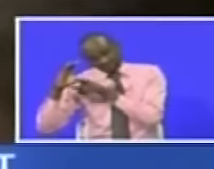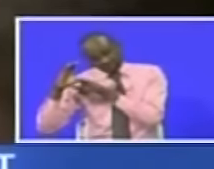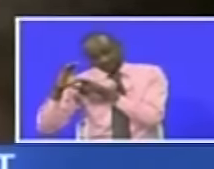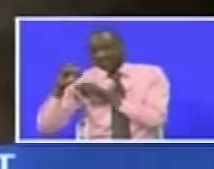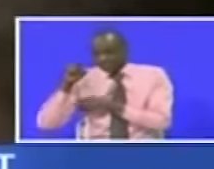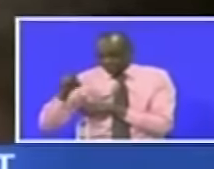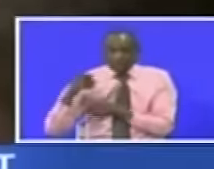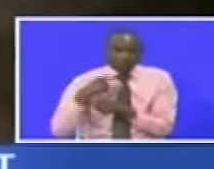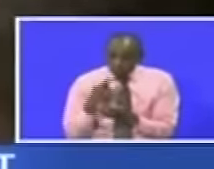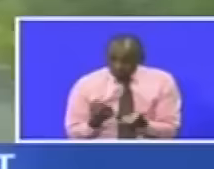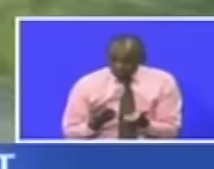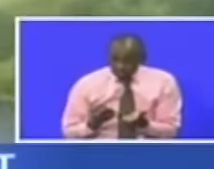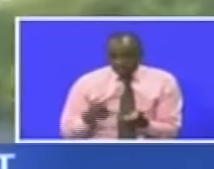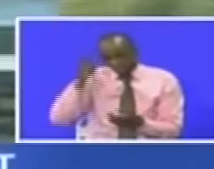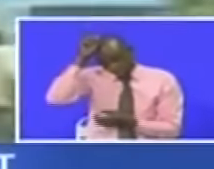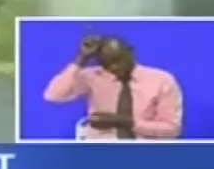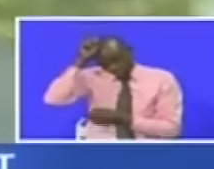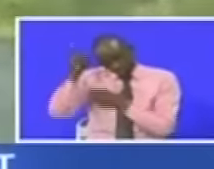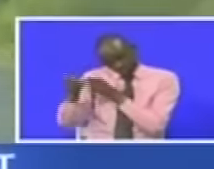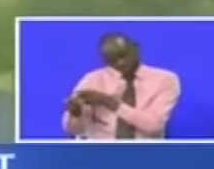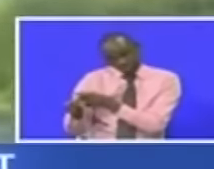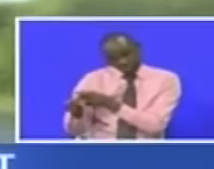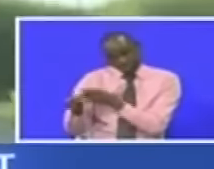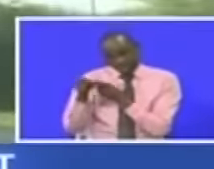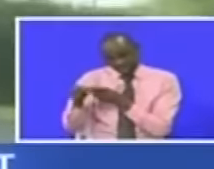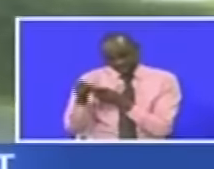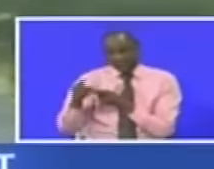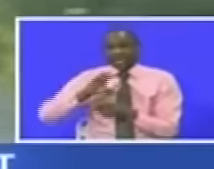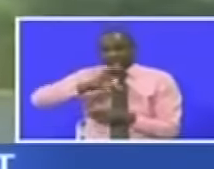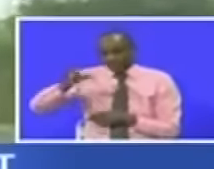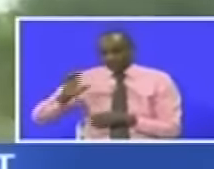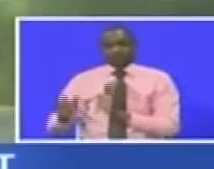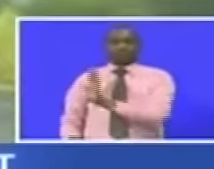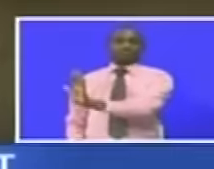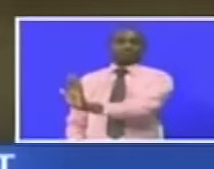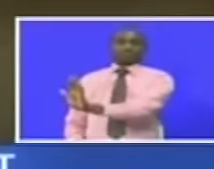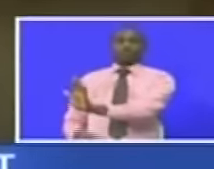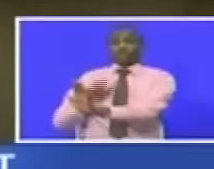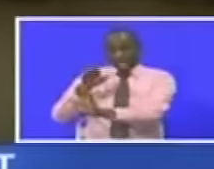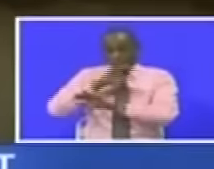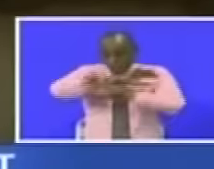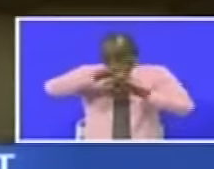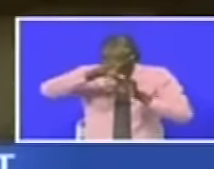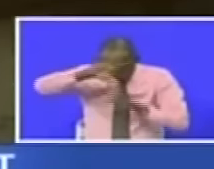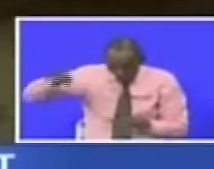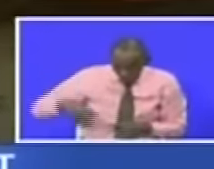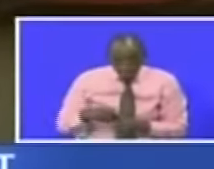That will be more or less the rural part, which is more or less the one linking the inter-counties. And then all the county roads now, D and E, now will